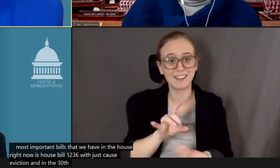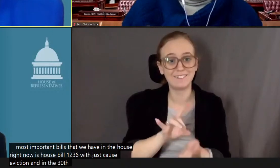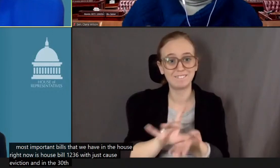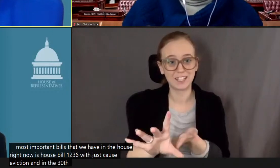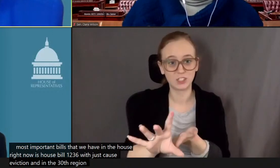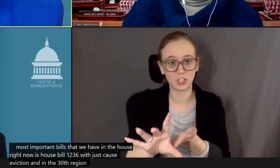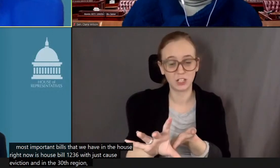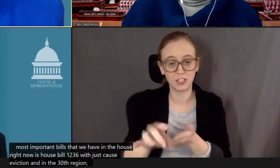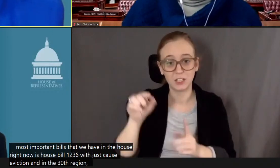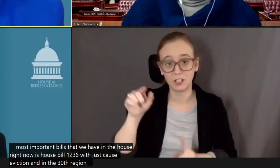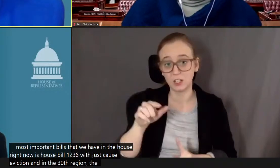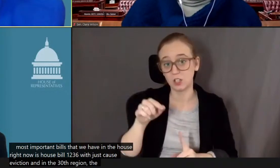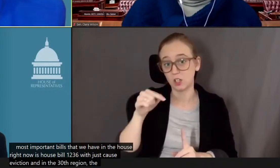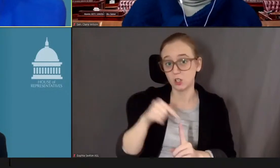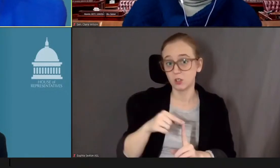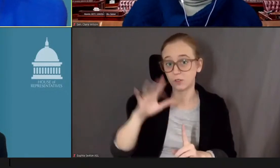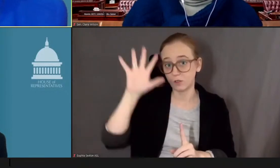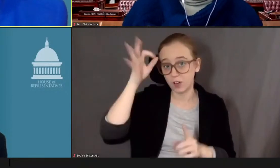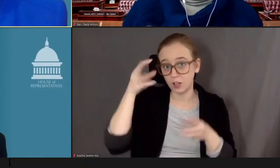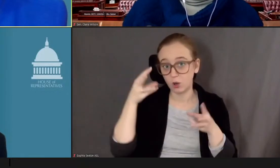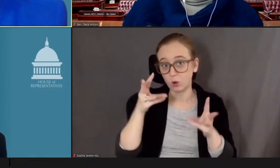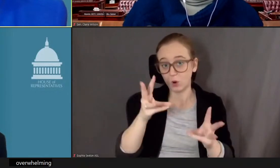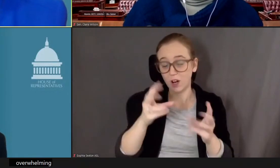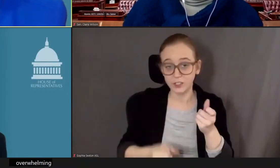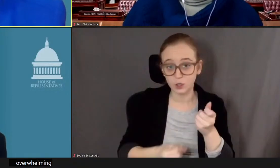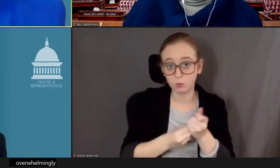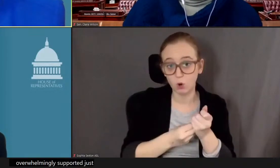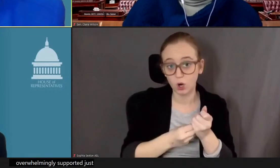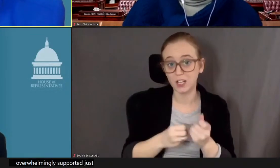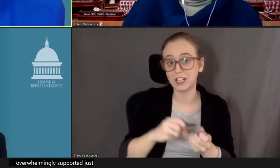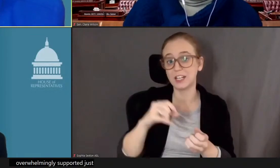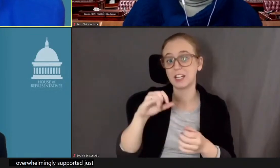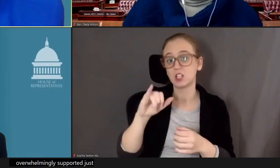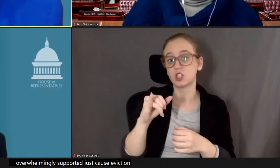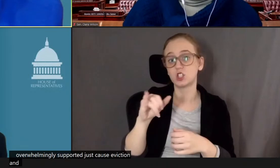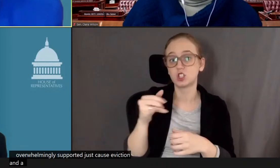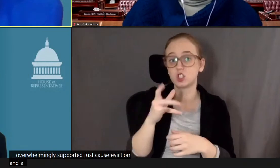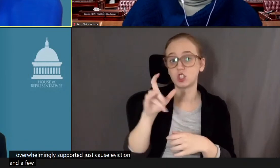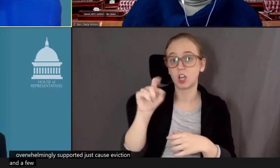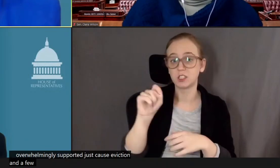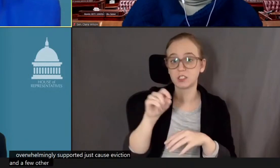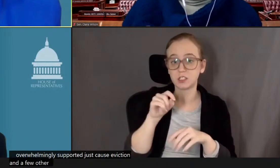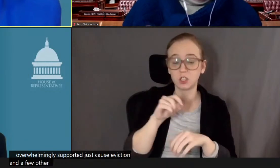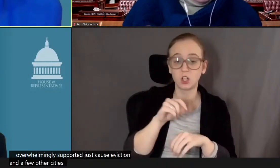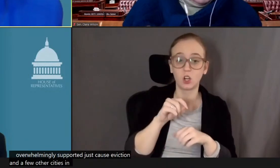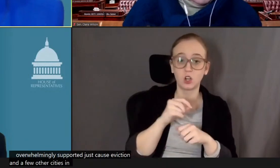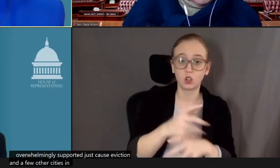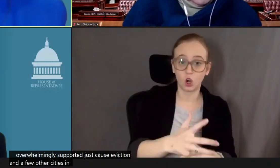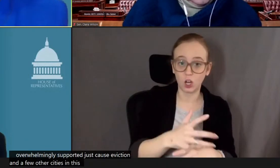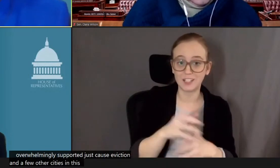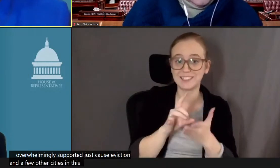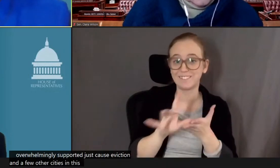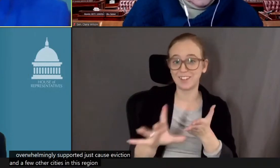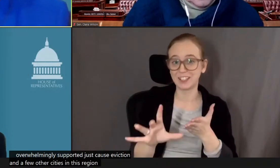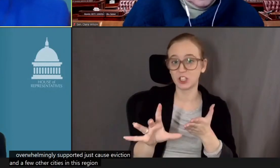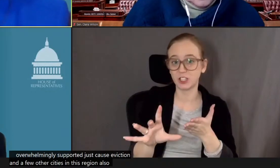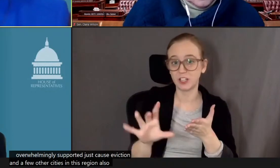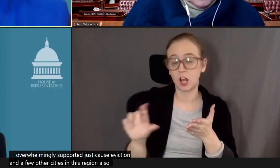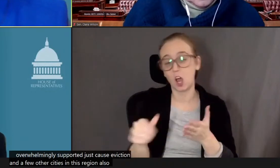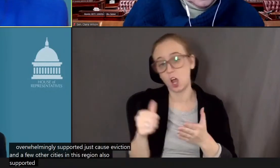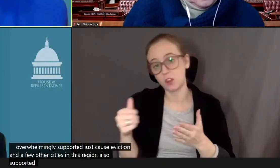overwhelmingly supported just cause eviction. And a few other cities in this region have also supported that